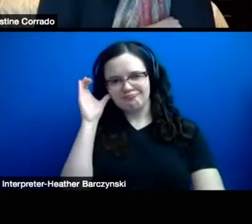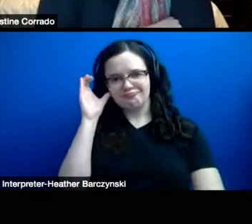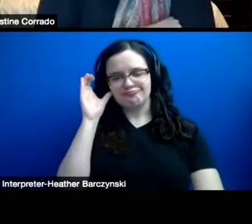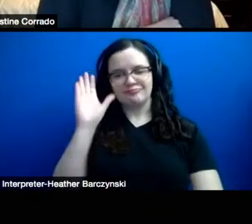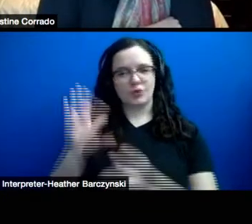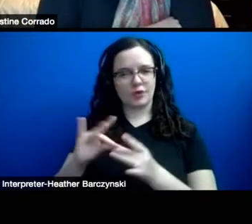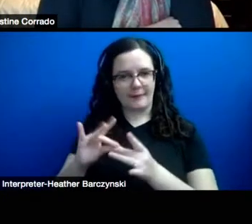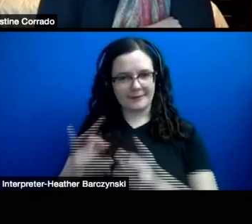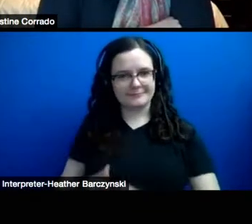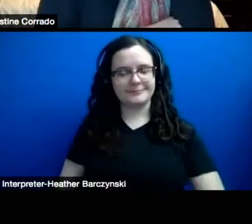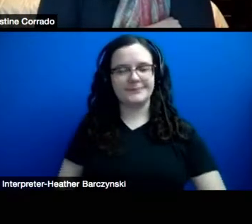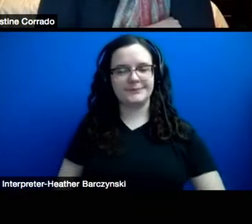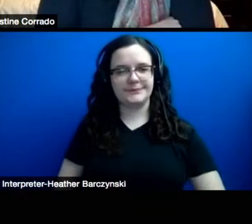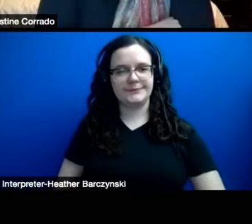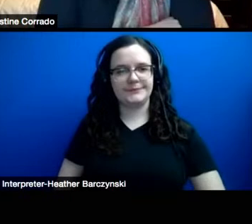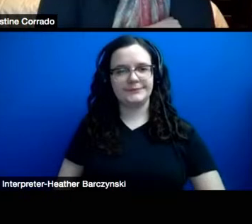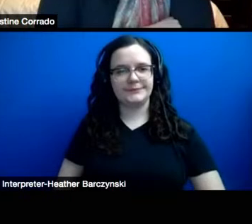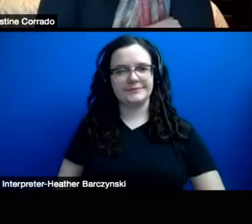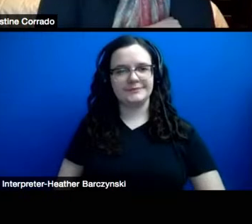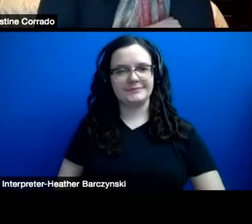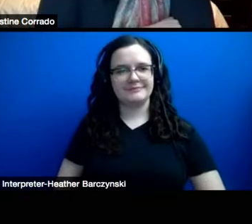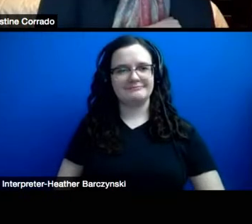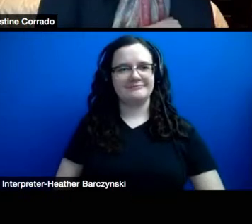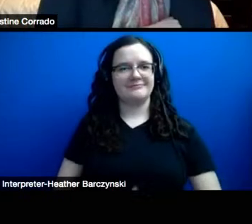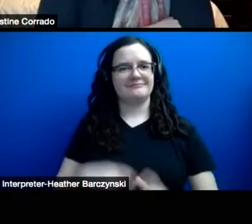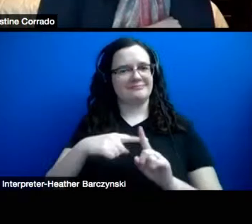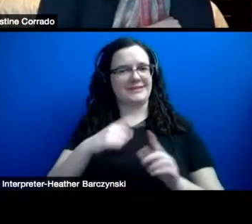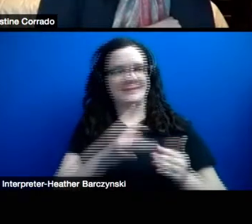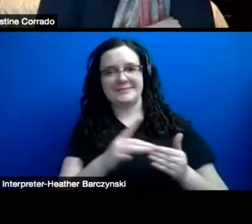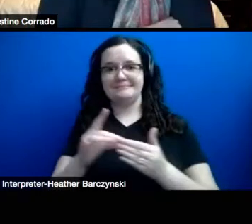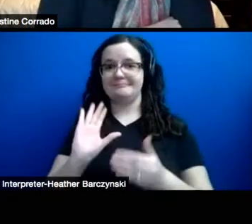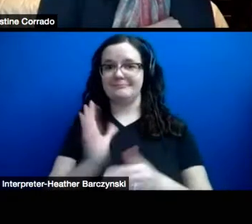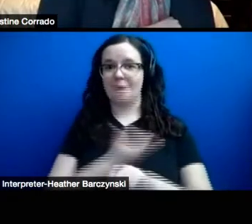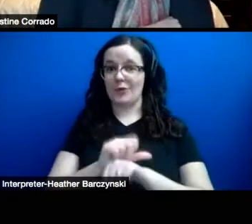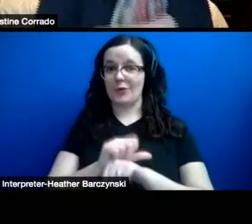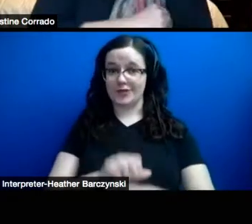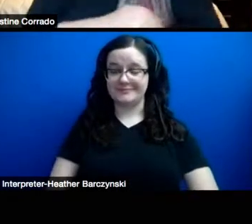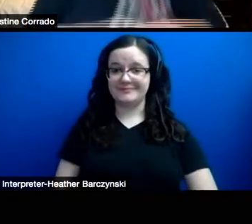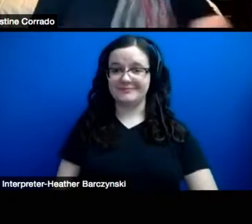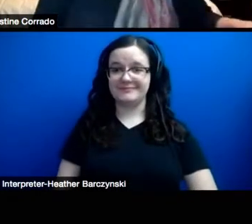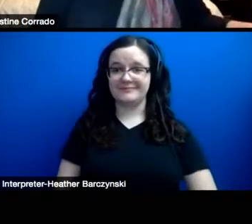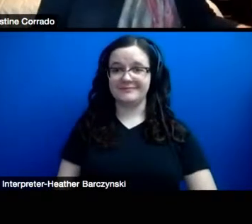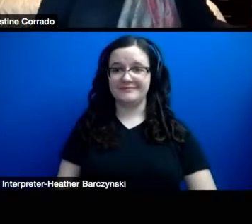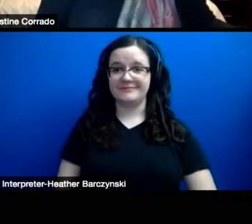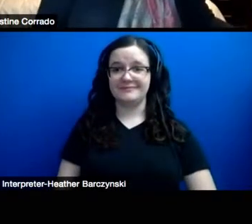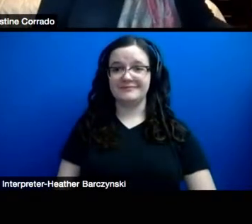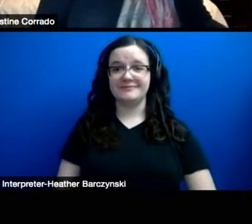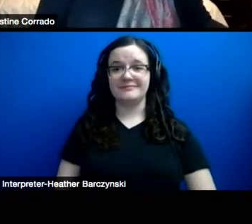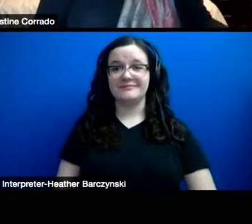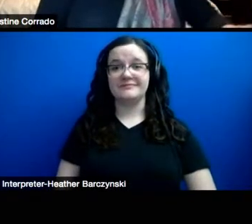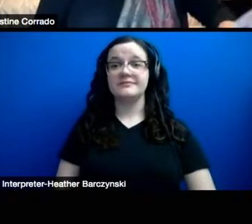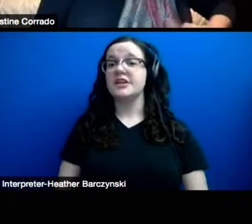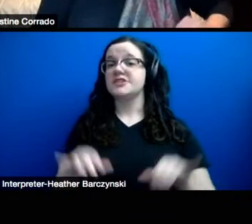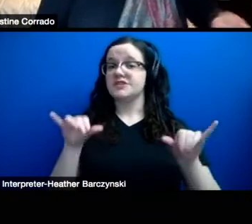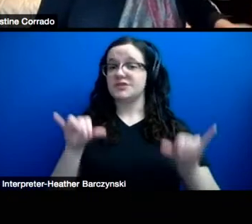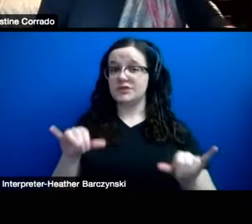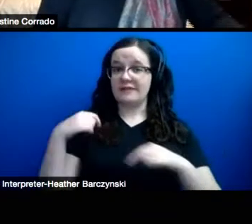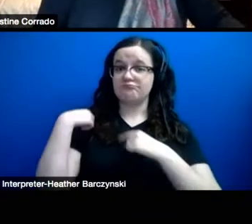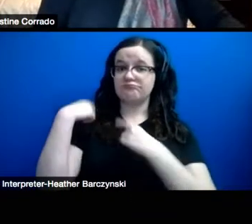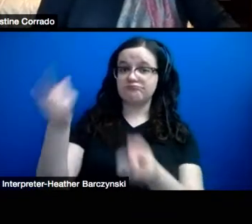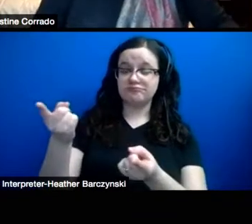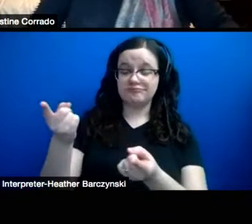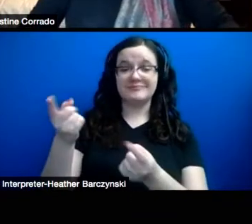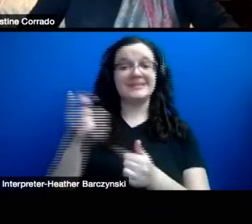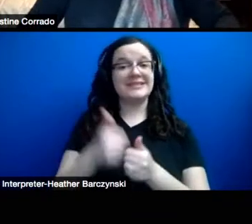comments and guide our work forward. As always, each speaker will have up to 3